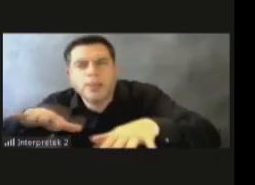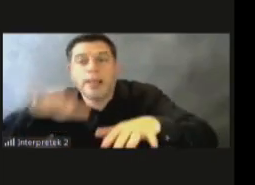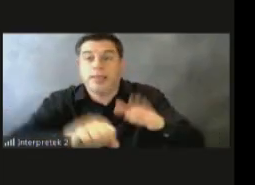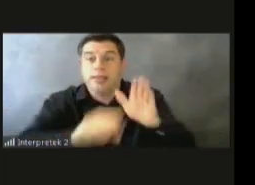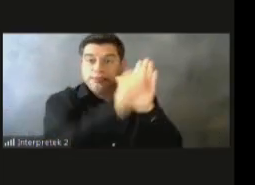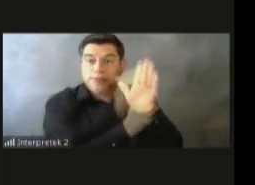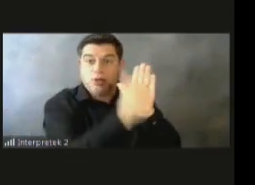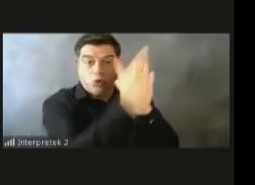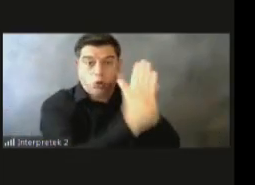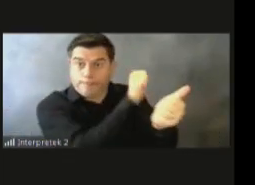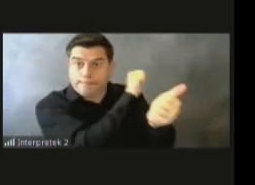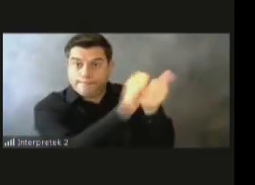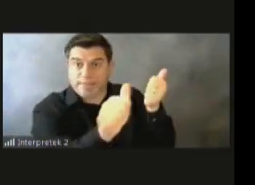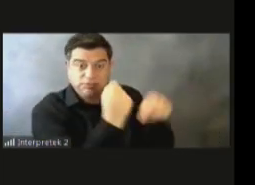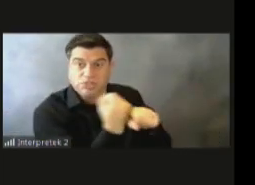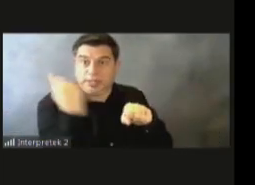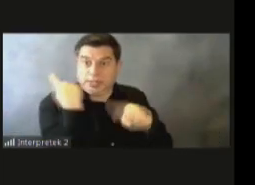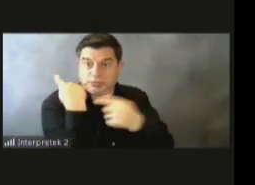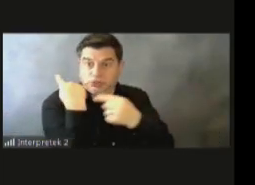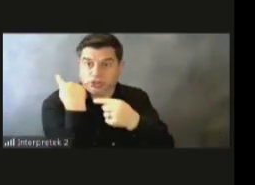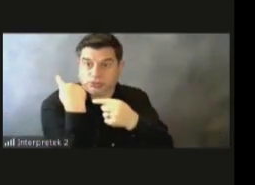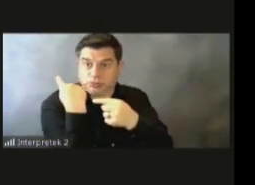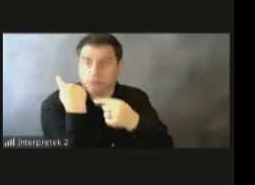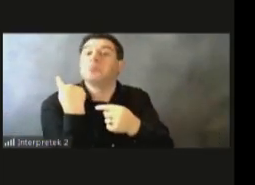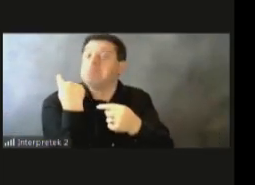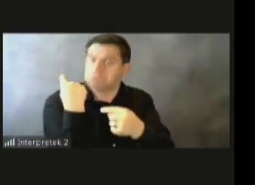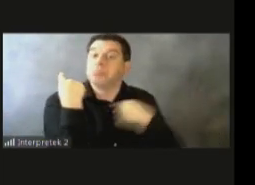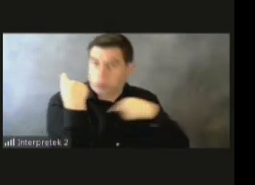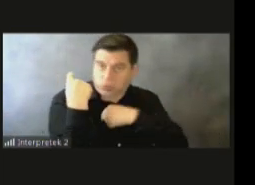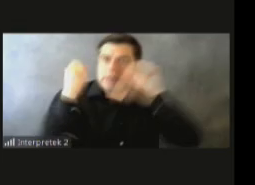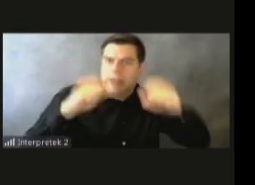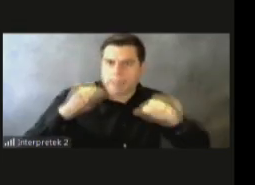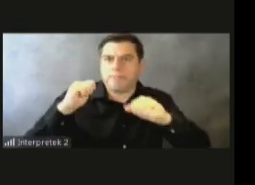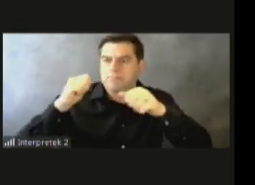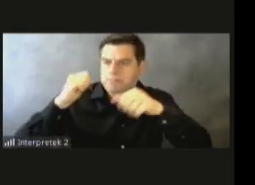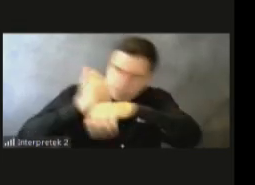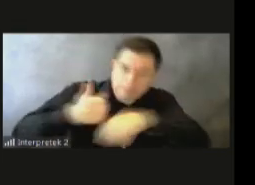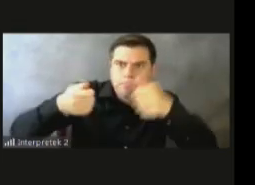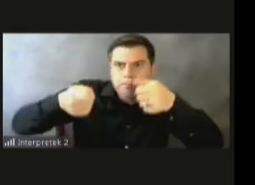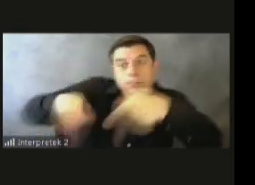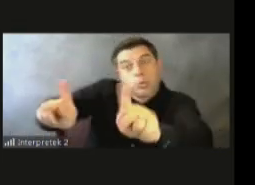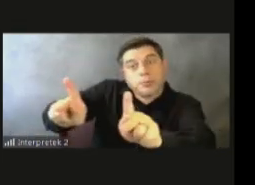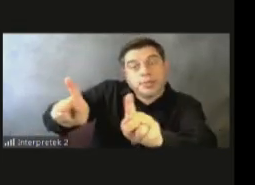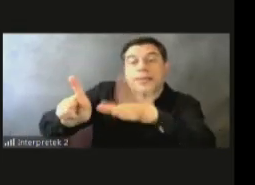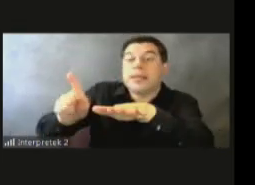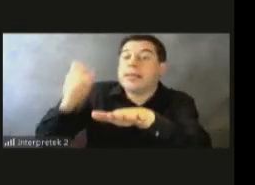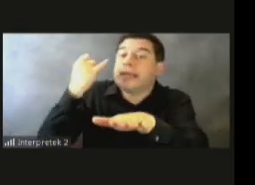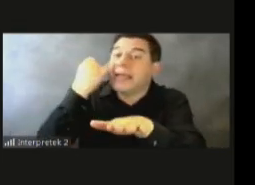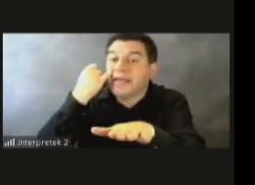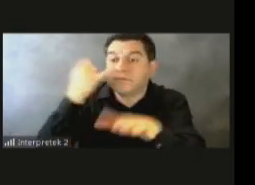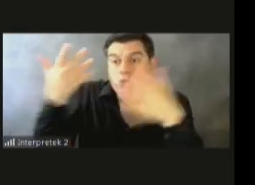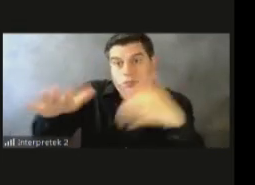to permit affordable housing developments on any parcel that is zoned for residential, for commercial, or for